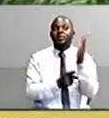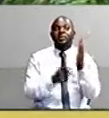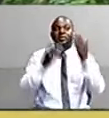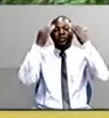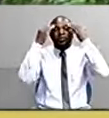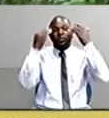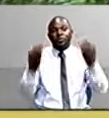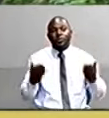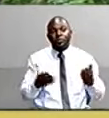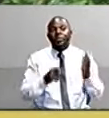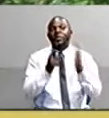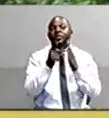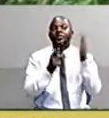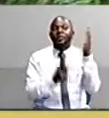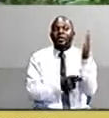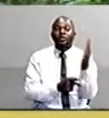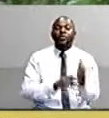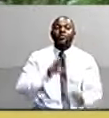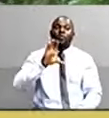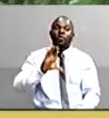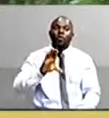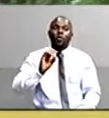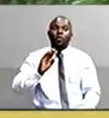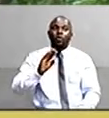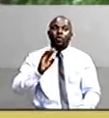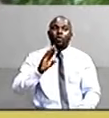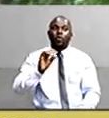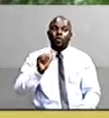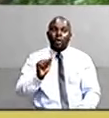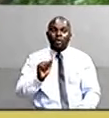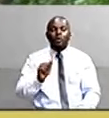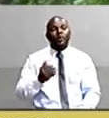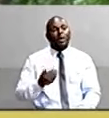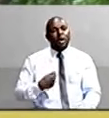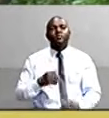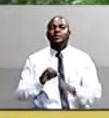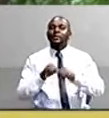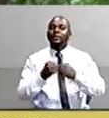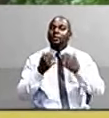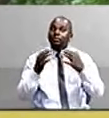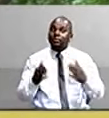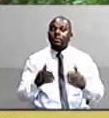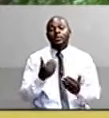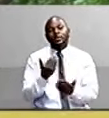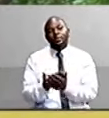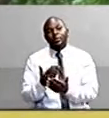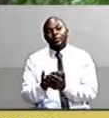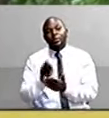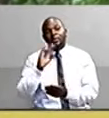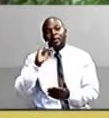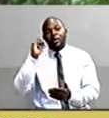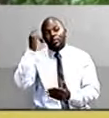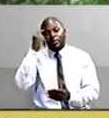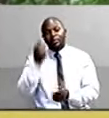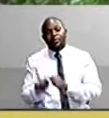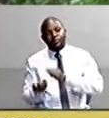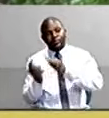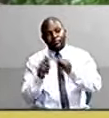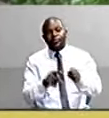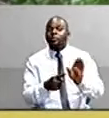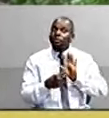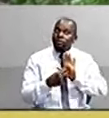kokoa. Katindo uzamula obuzi kwe tulimwe visele visi inganti. Government yetu sabide veyo. Eje tulagire